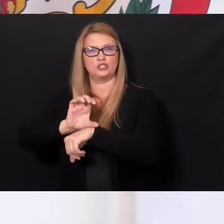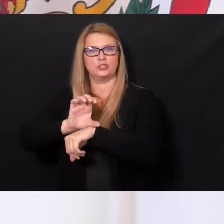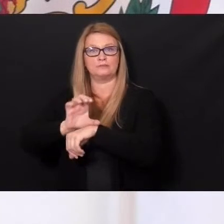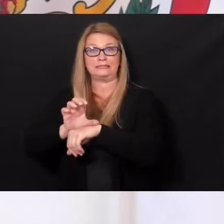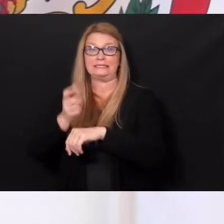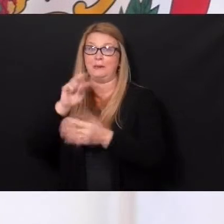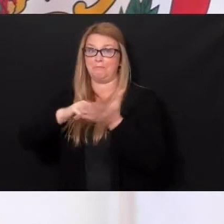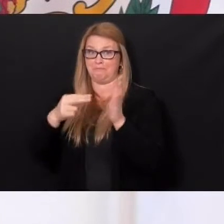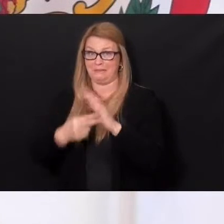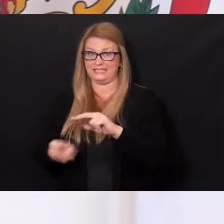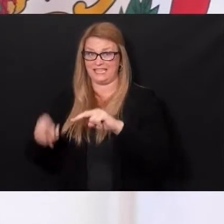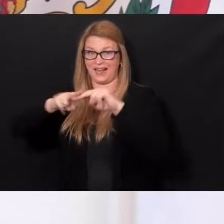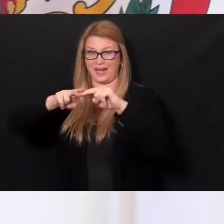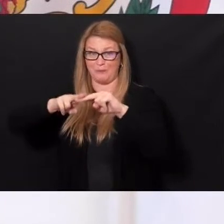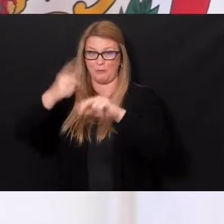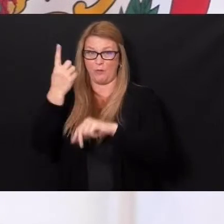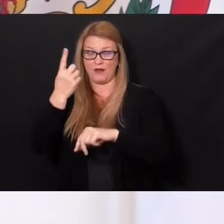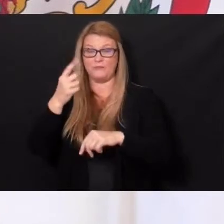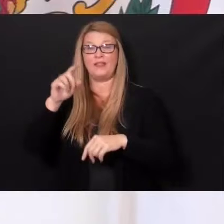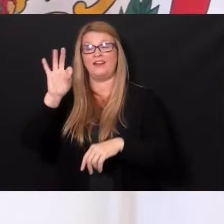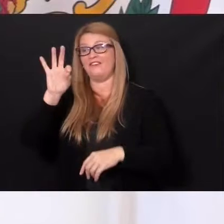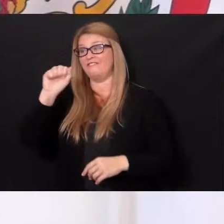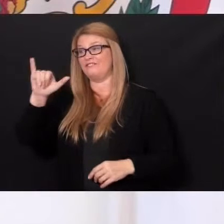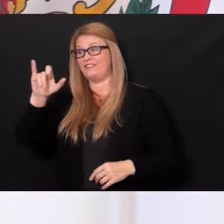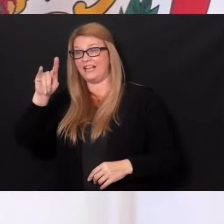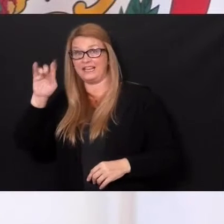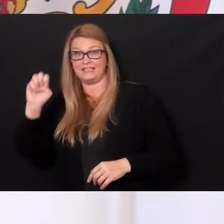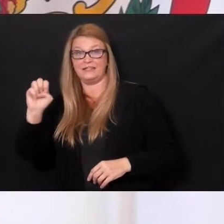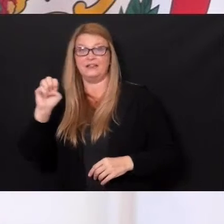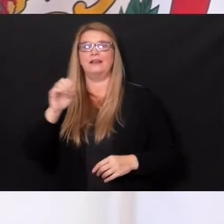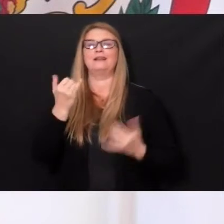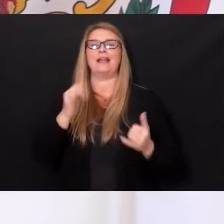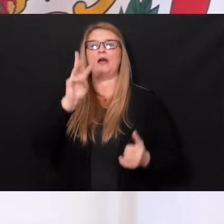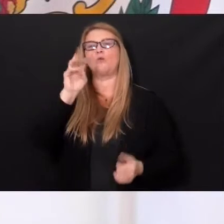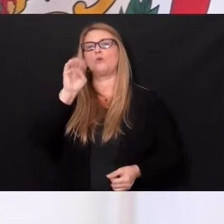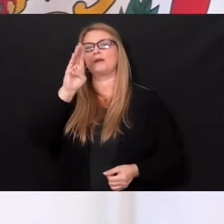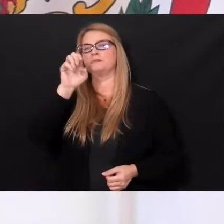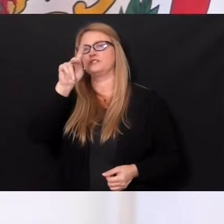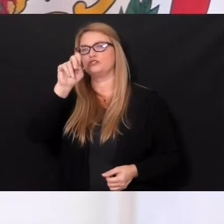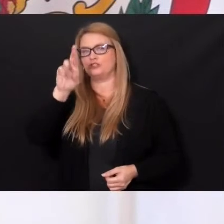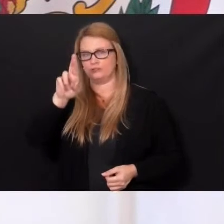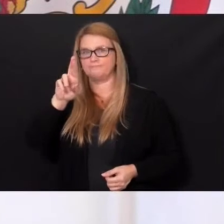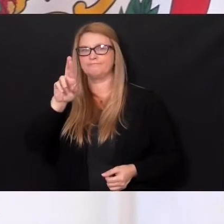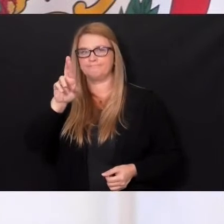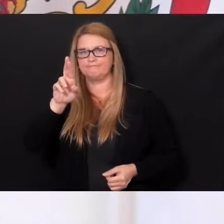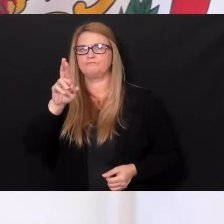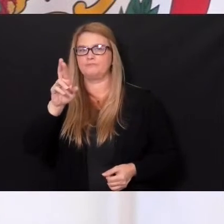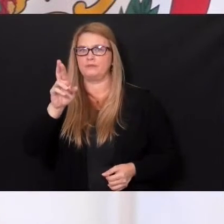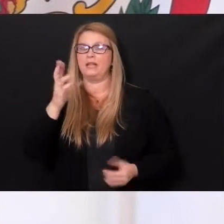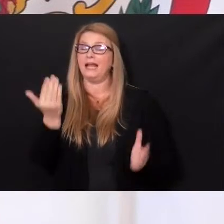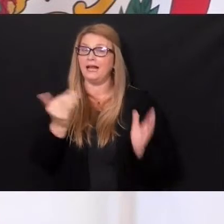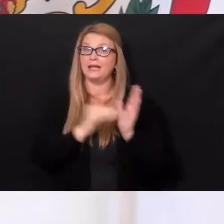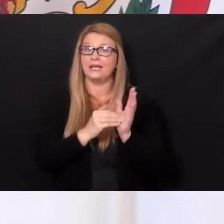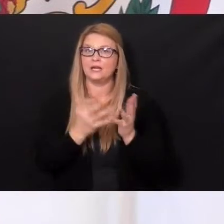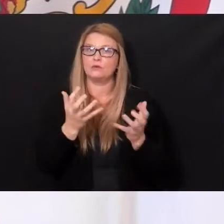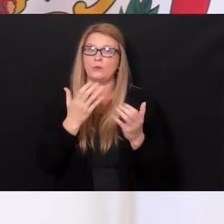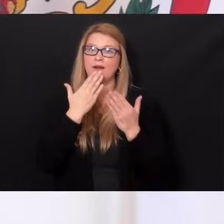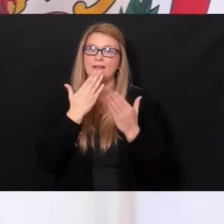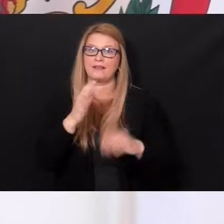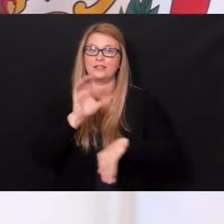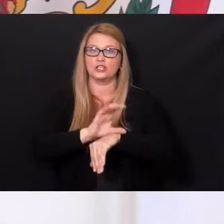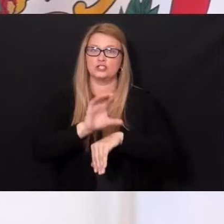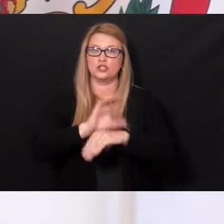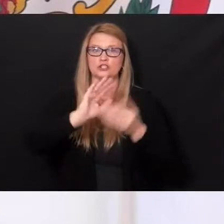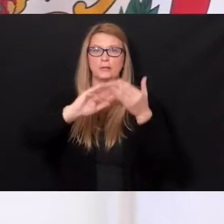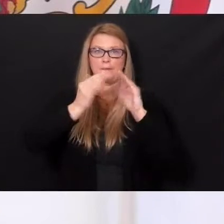back up. We've still got the one in Fayette County, and we picked up one in Webster. We want to, again, thank all of our church